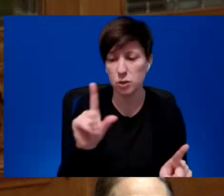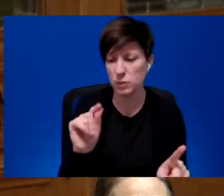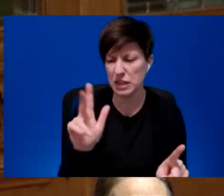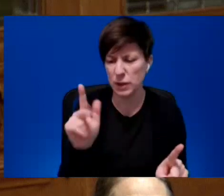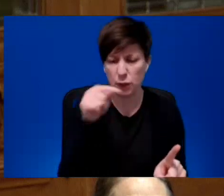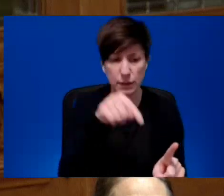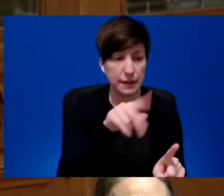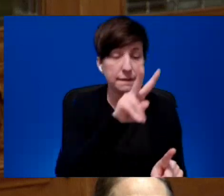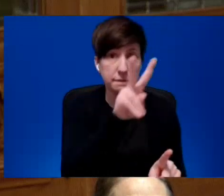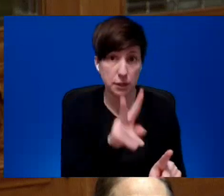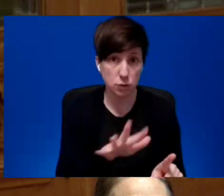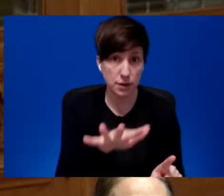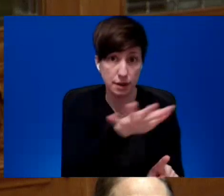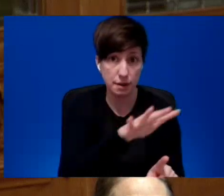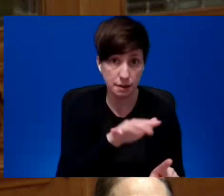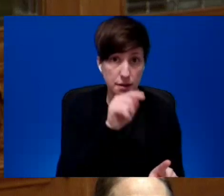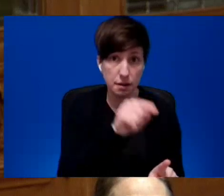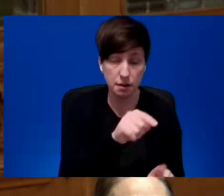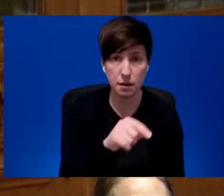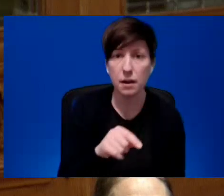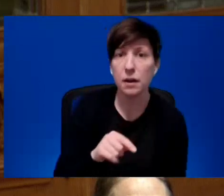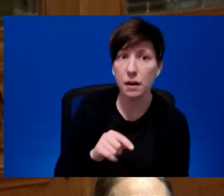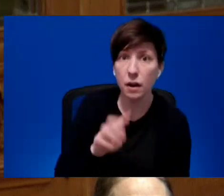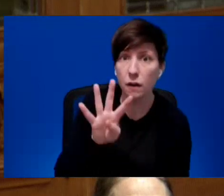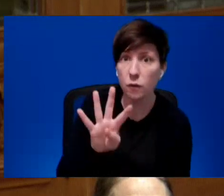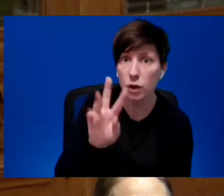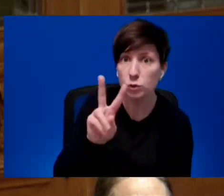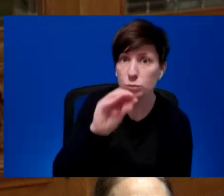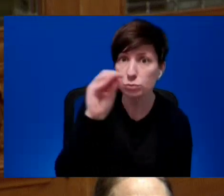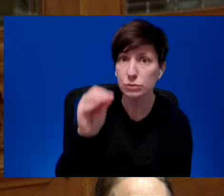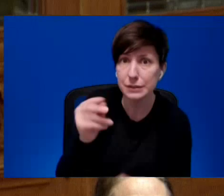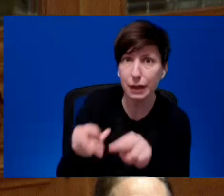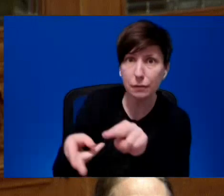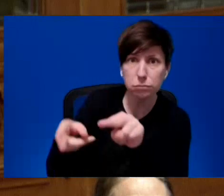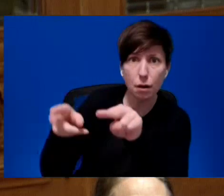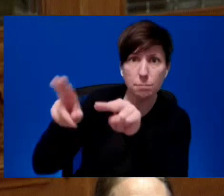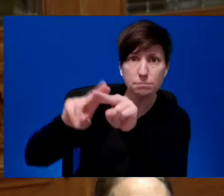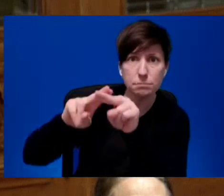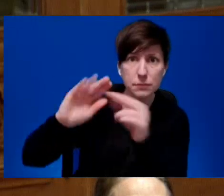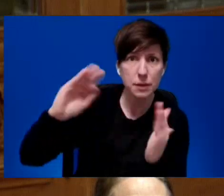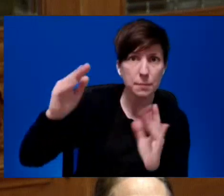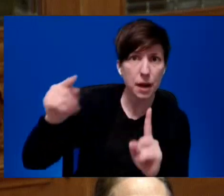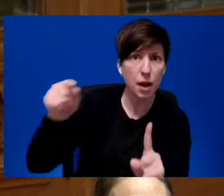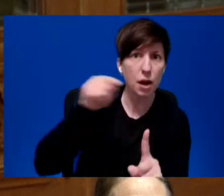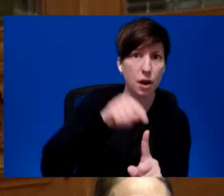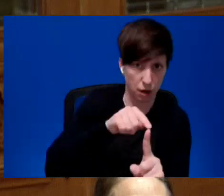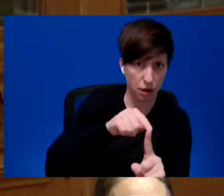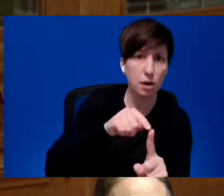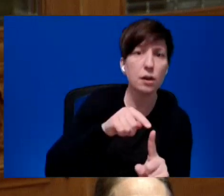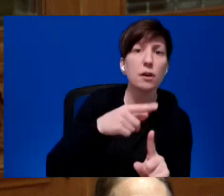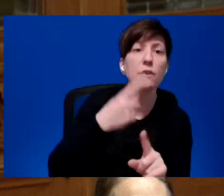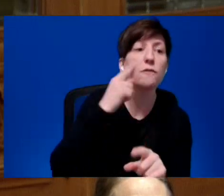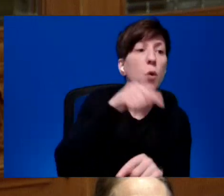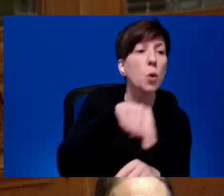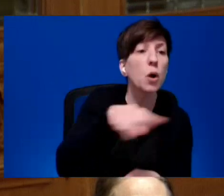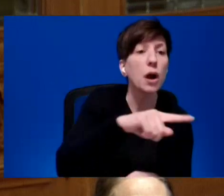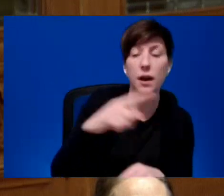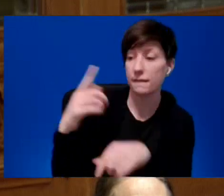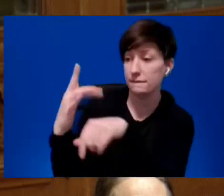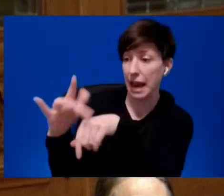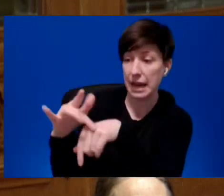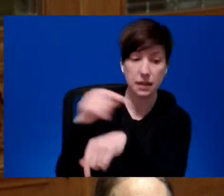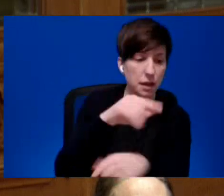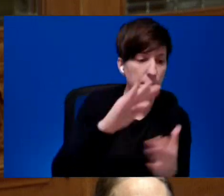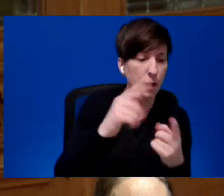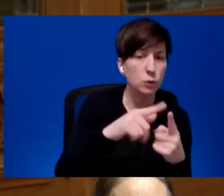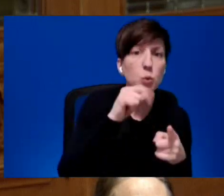was 42% higher than the rent for occupied units. It doesn't have to be this